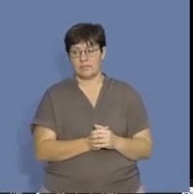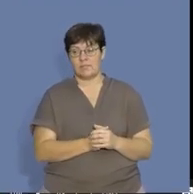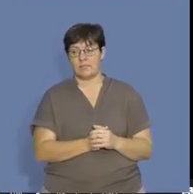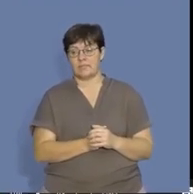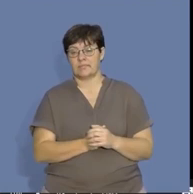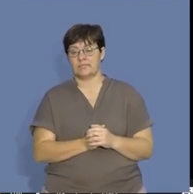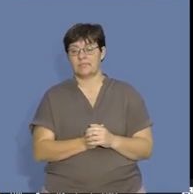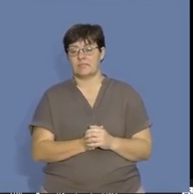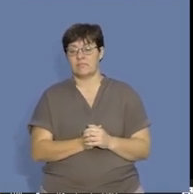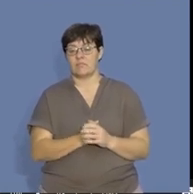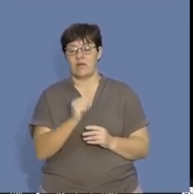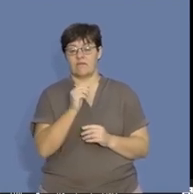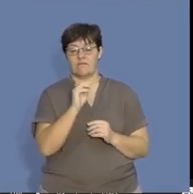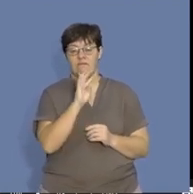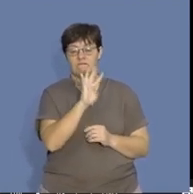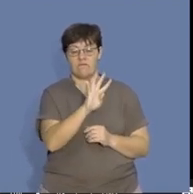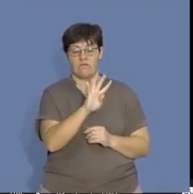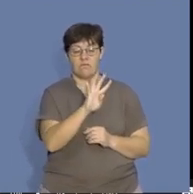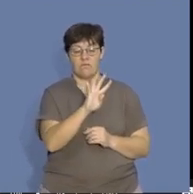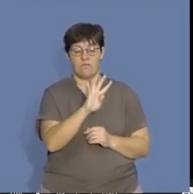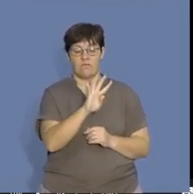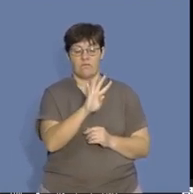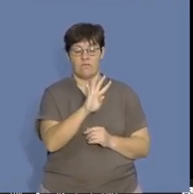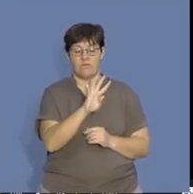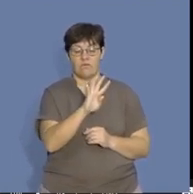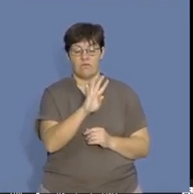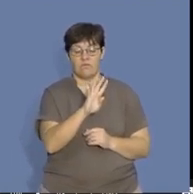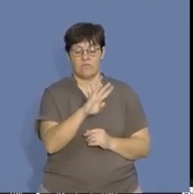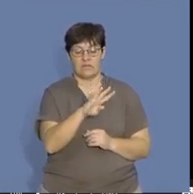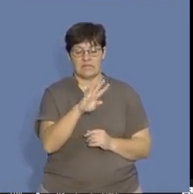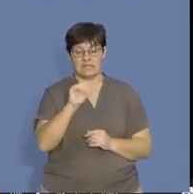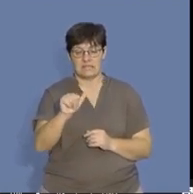following. So let's just clear that. So we've got